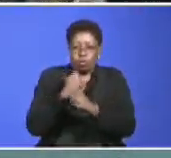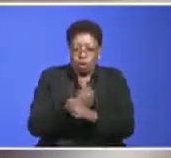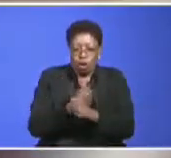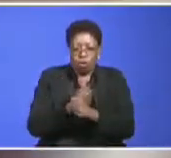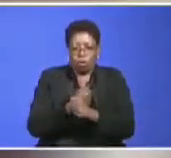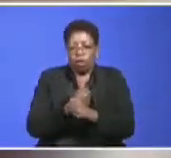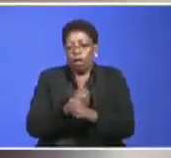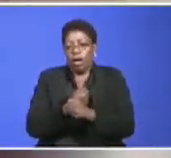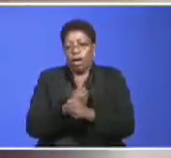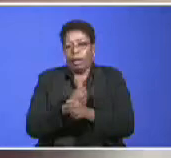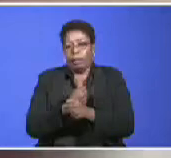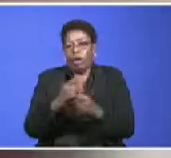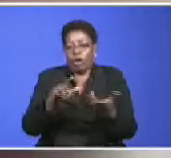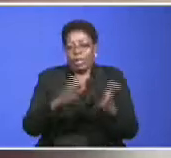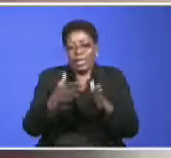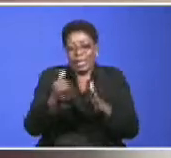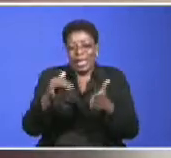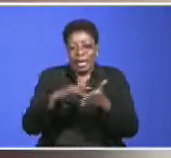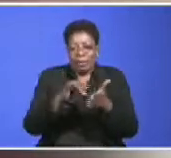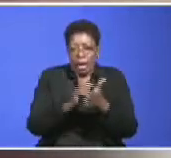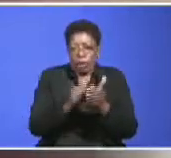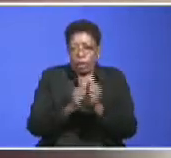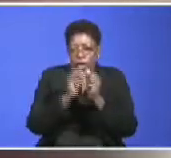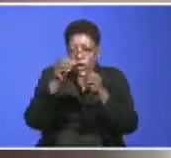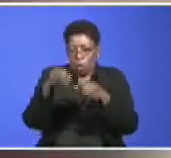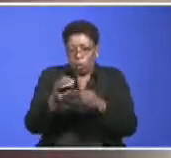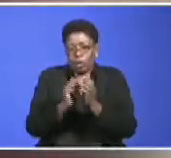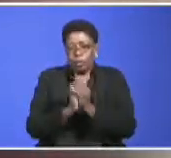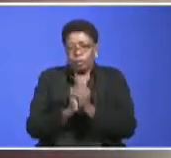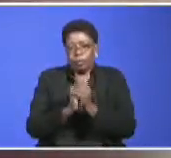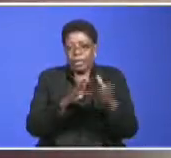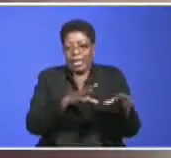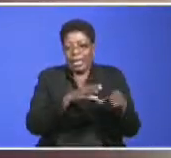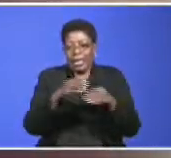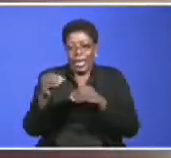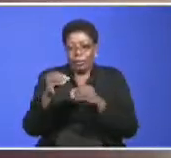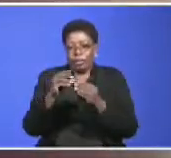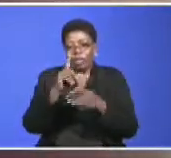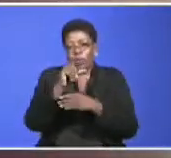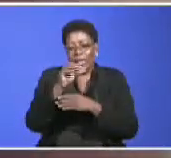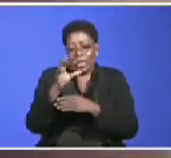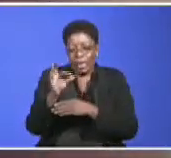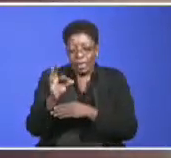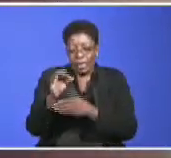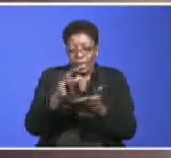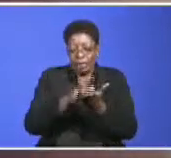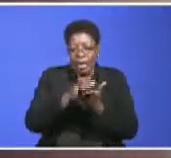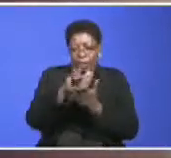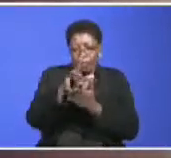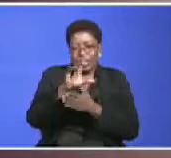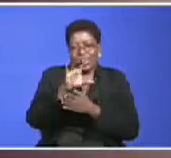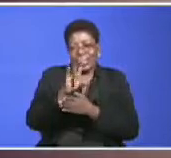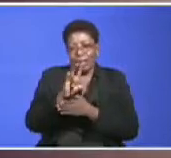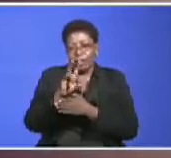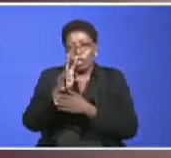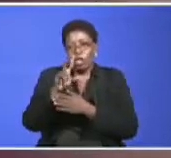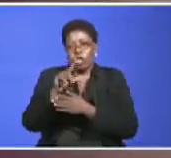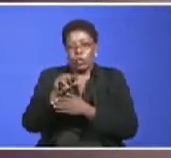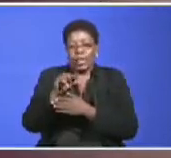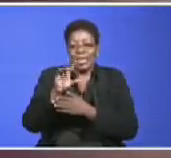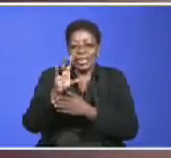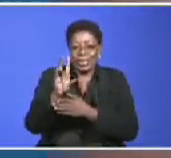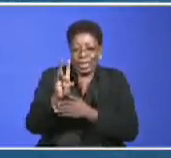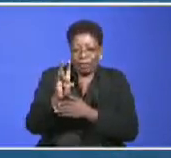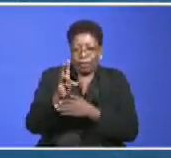Piper Aztec left the West Palm Beach County Park Airport on November 8, 2018 at approximately 7:26 p.m.